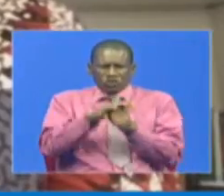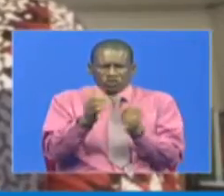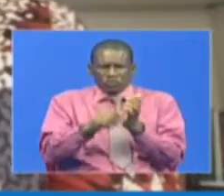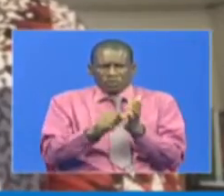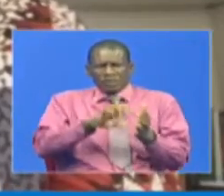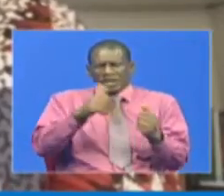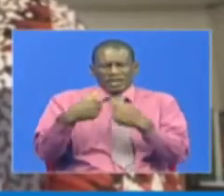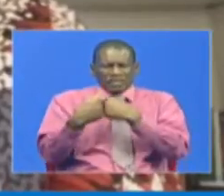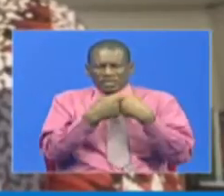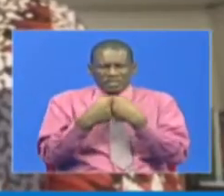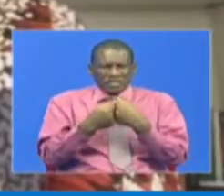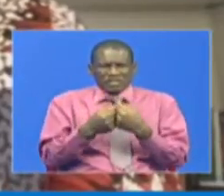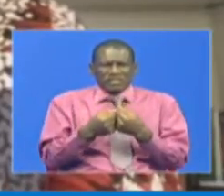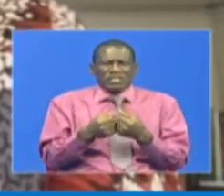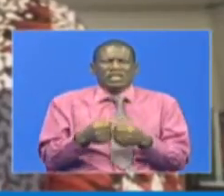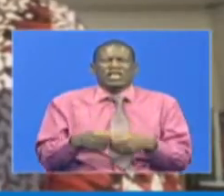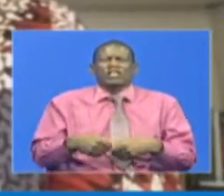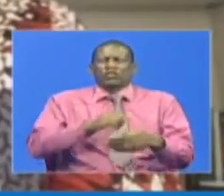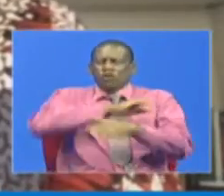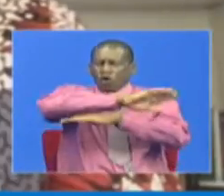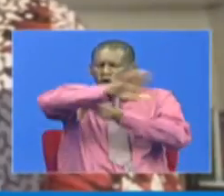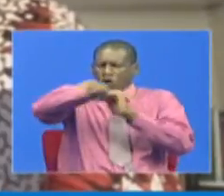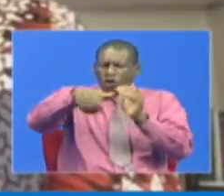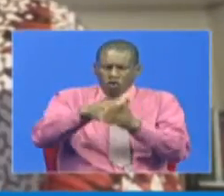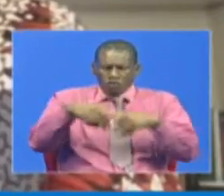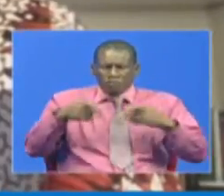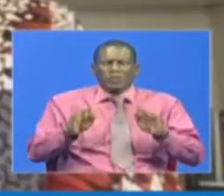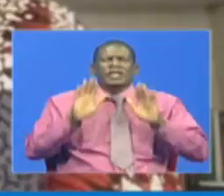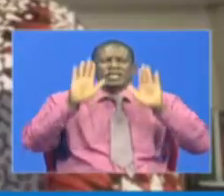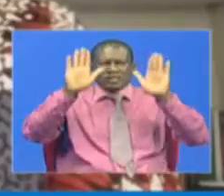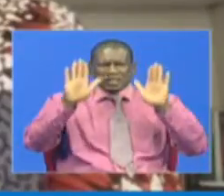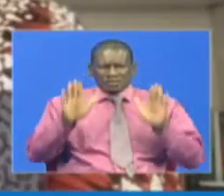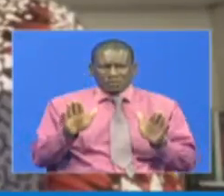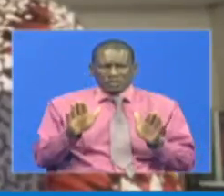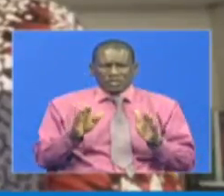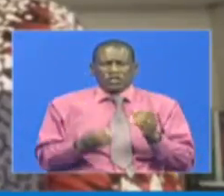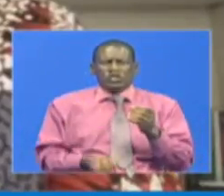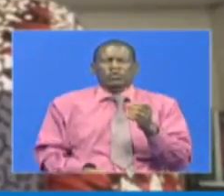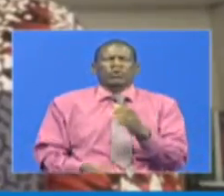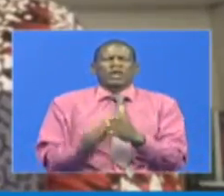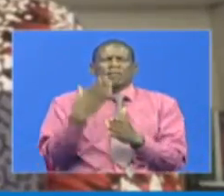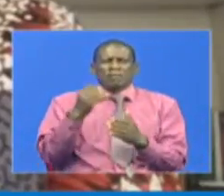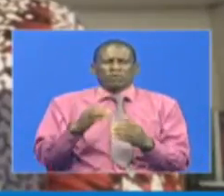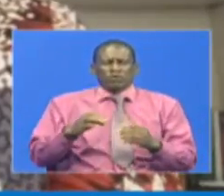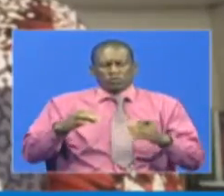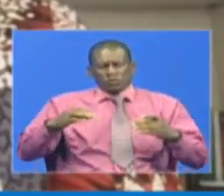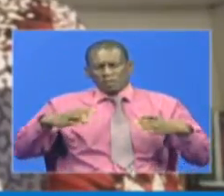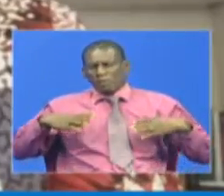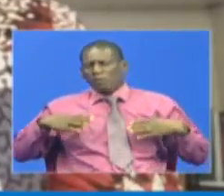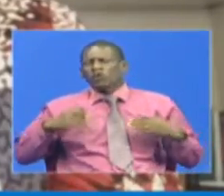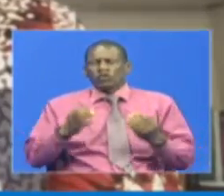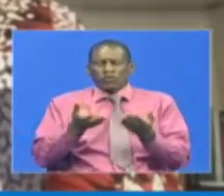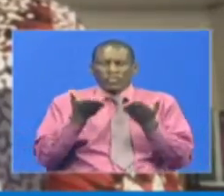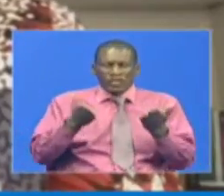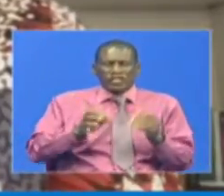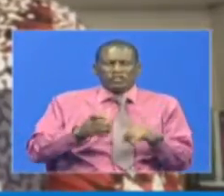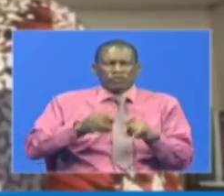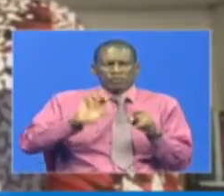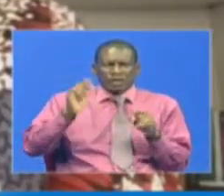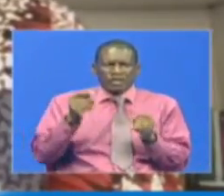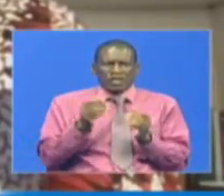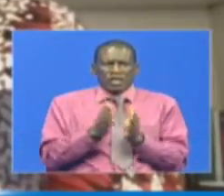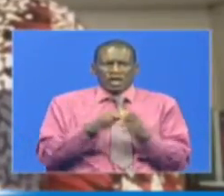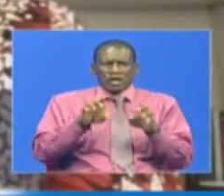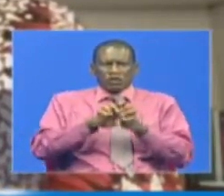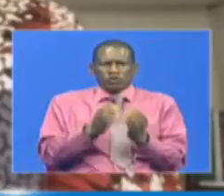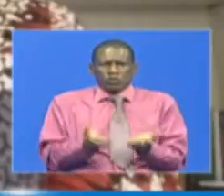challenge goes to all of us. It is important to develop pride in our products and to be able to